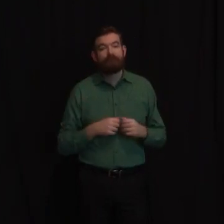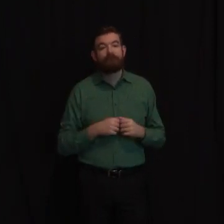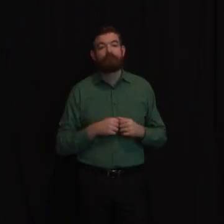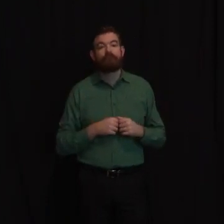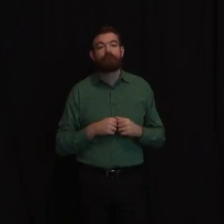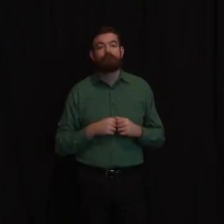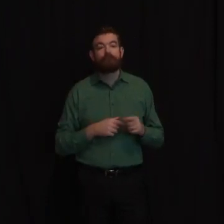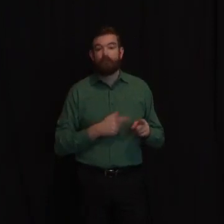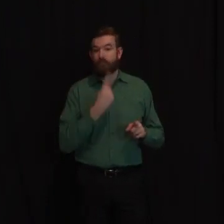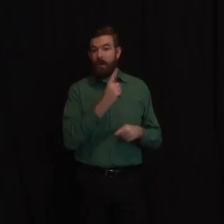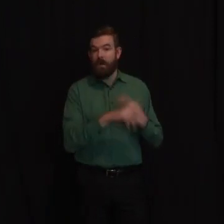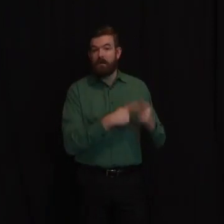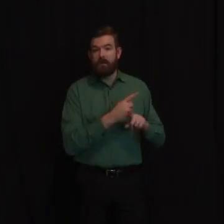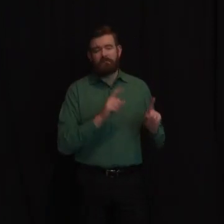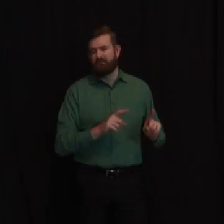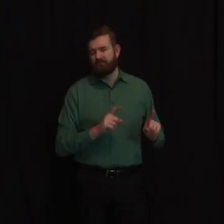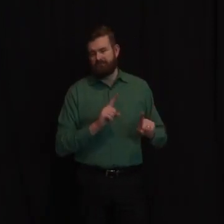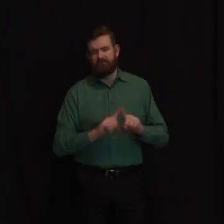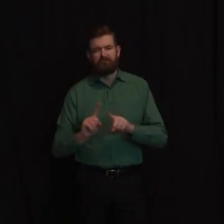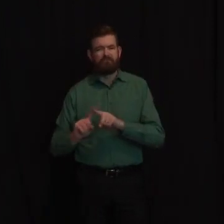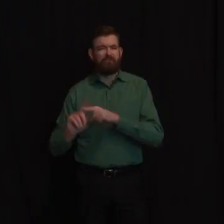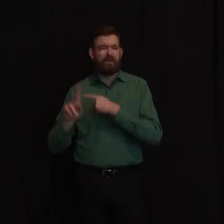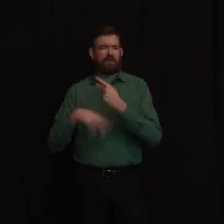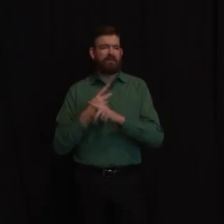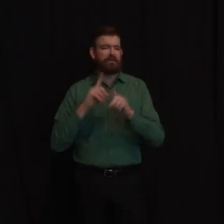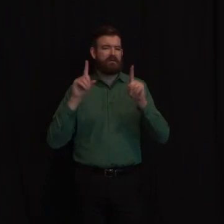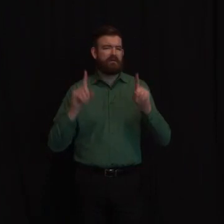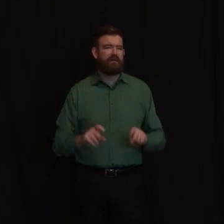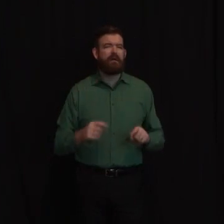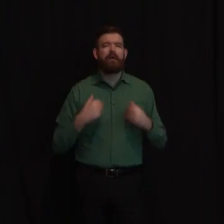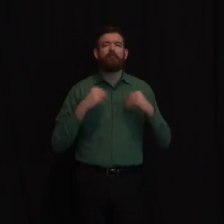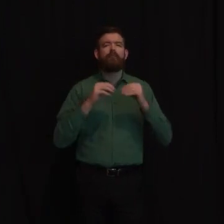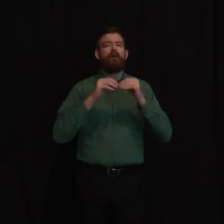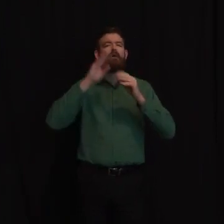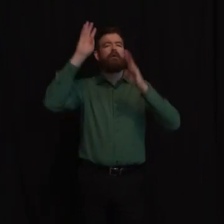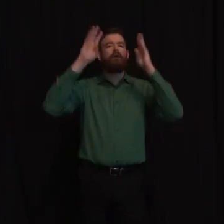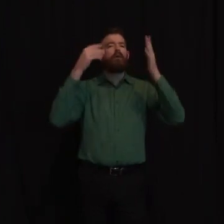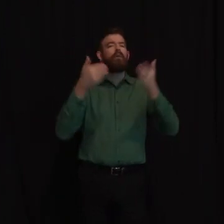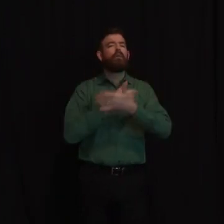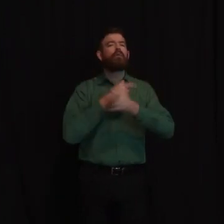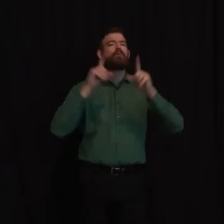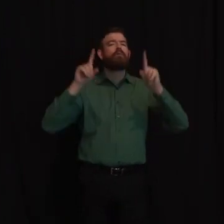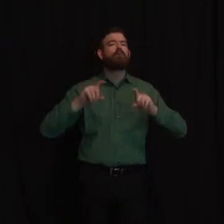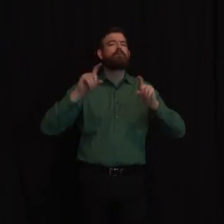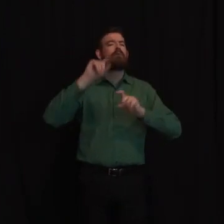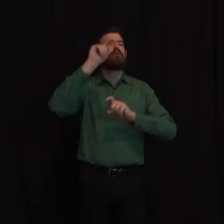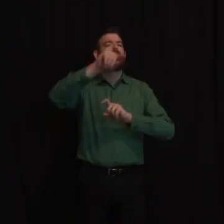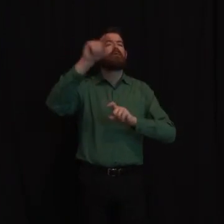there. More tests are coming online as well. This is going to be an all-of-the-above option when it comes to testing.